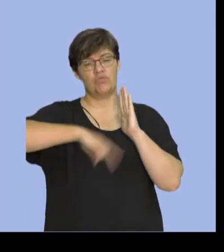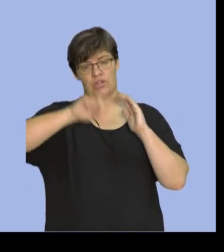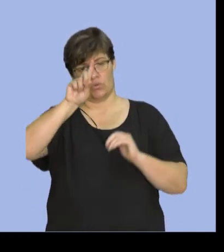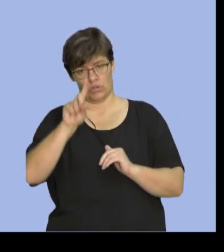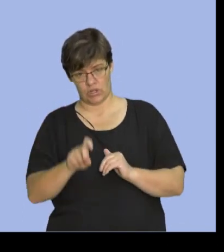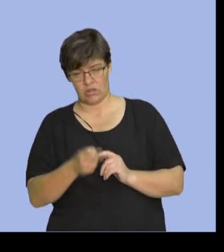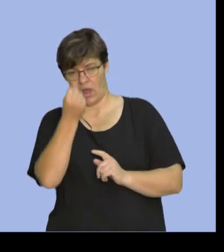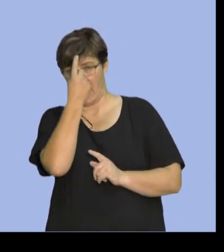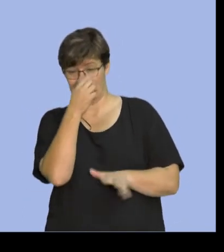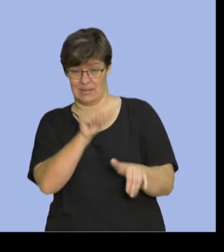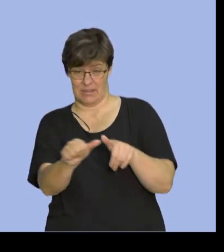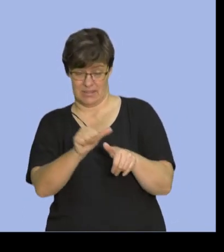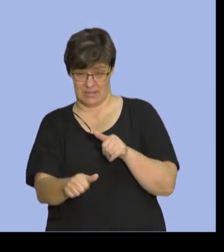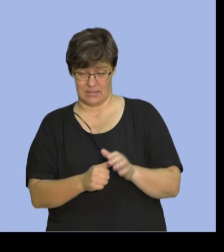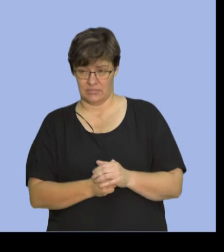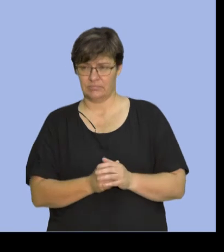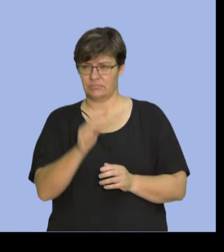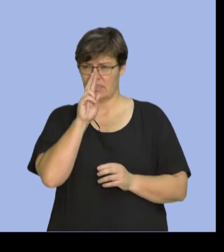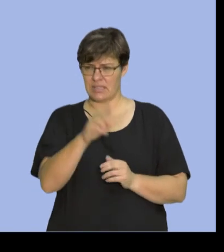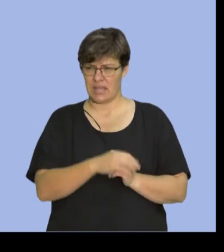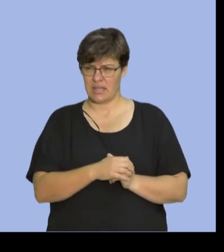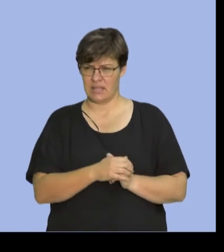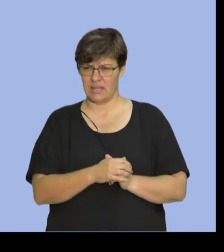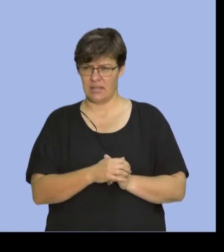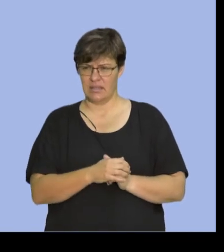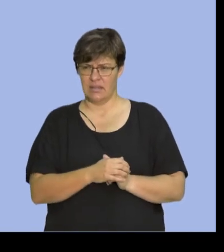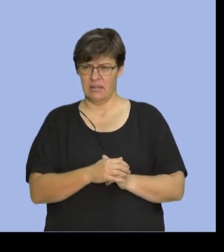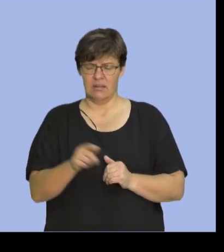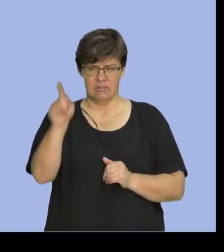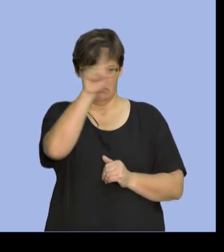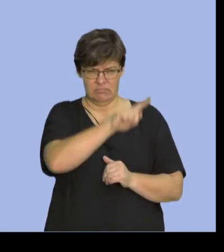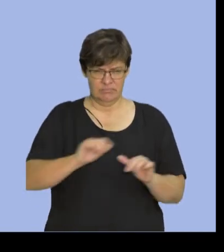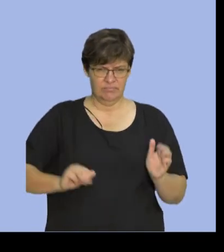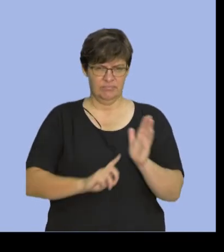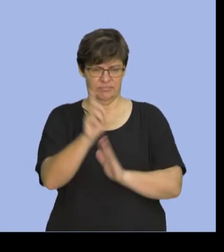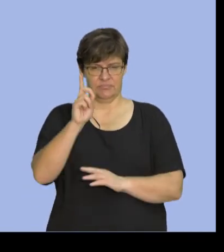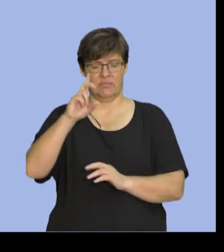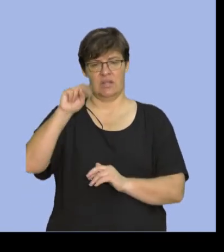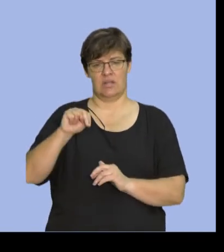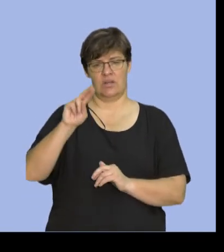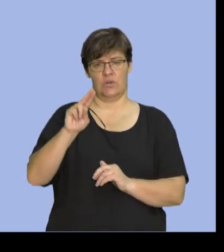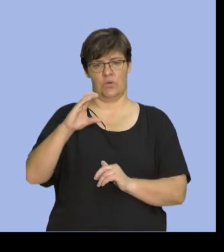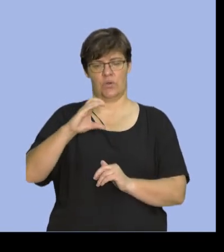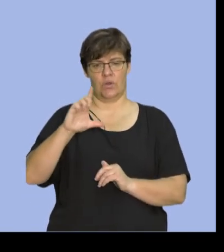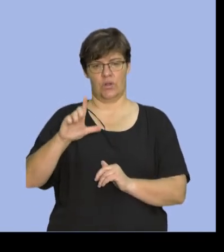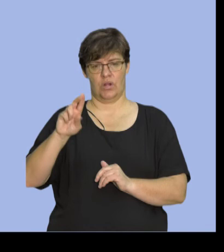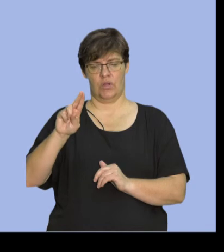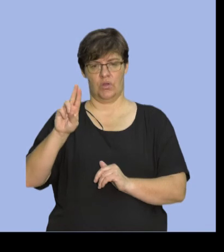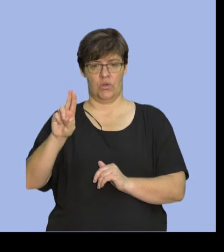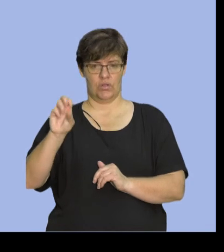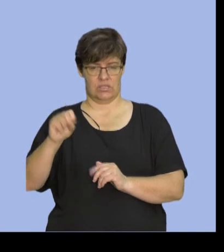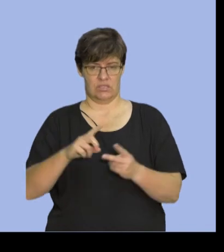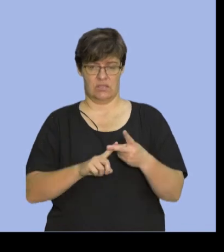get a better understanding. I clearly see a well-developed nucleus. I see the presence of